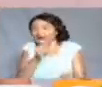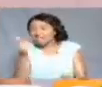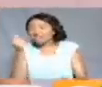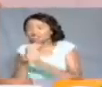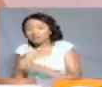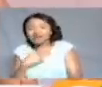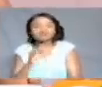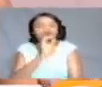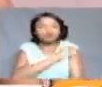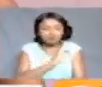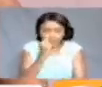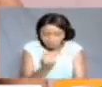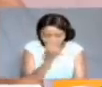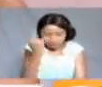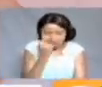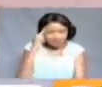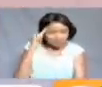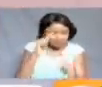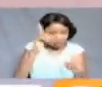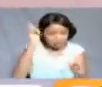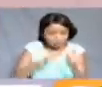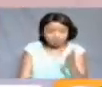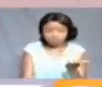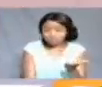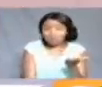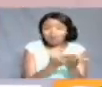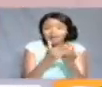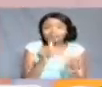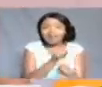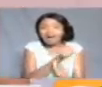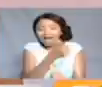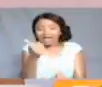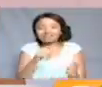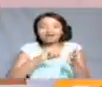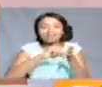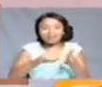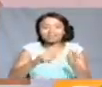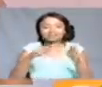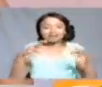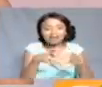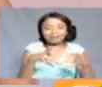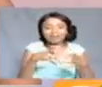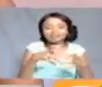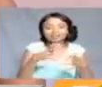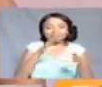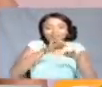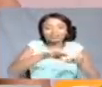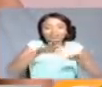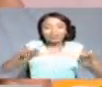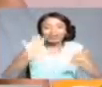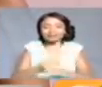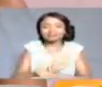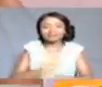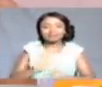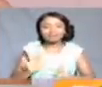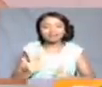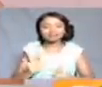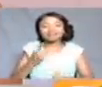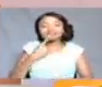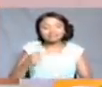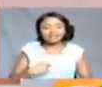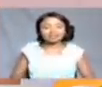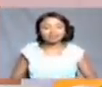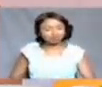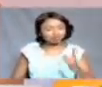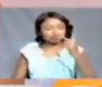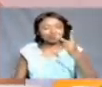radio presenter. They're not like those are their. That they don't mm-hmm. have anything outside mm-hmm. of influencing. Mm-hmm. The brand. So they organically